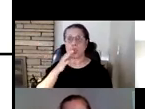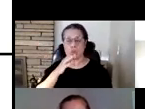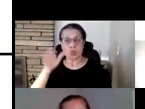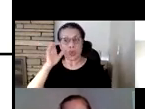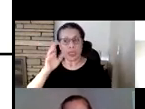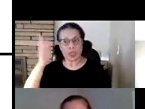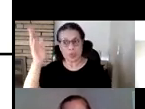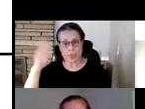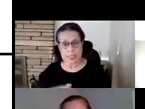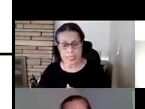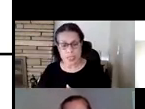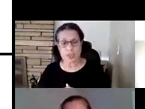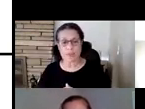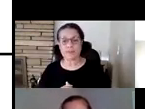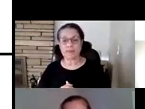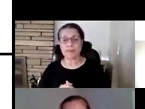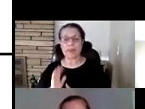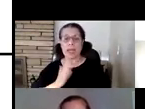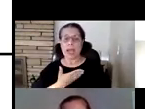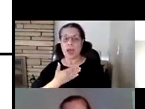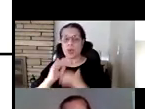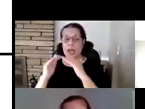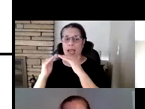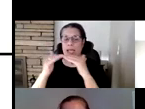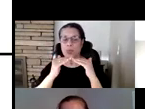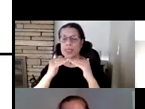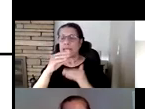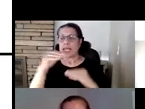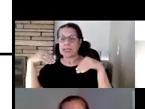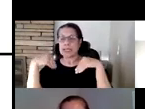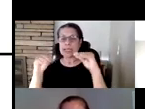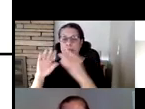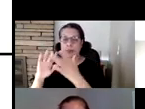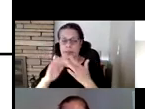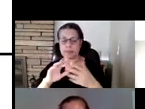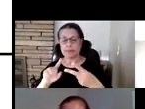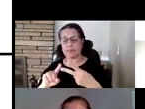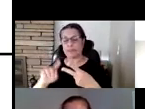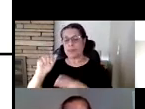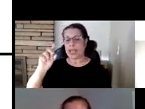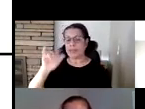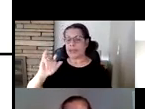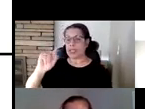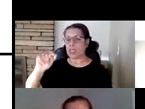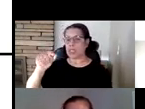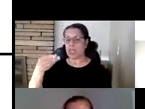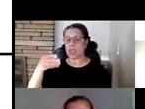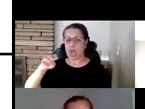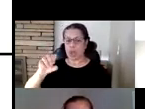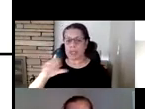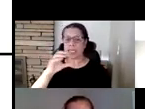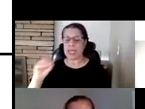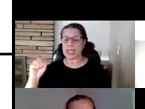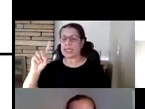minutes, who is our Equity and Sales Network analyst, as well as Anthony Thomas and Dave Perry. Let me let them